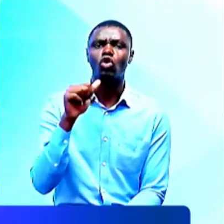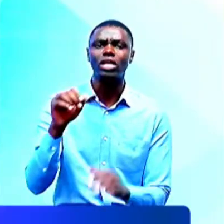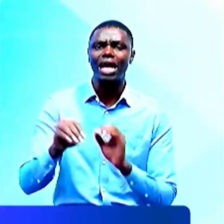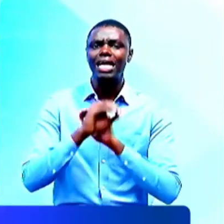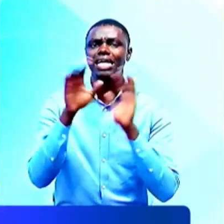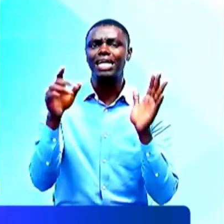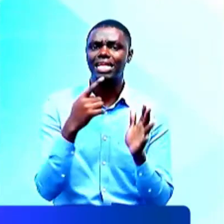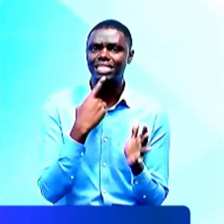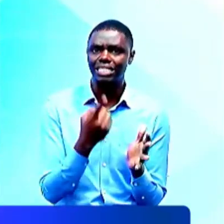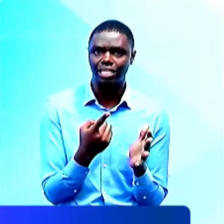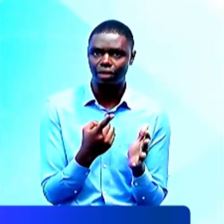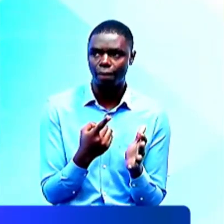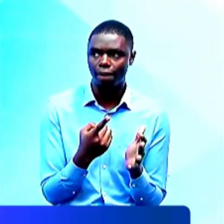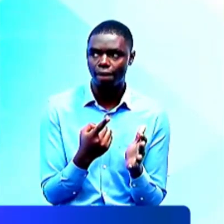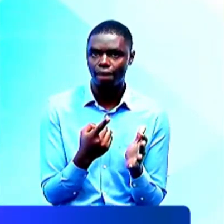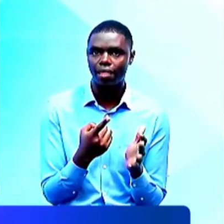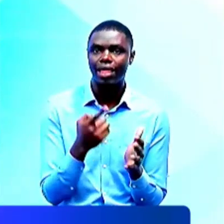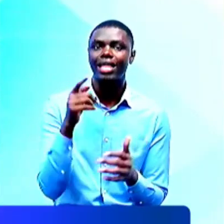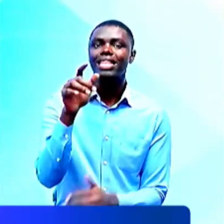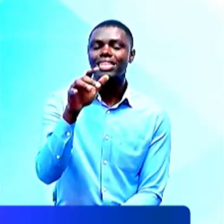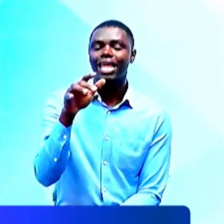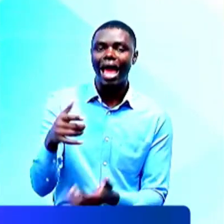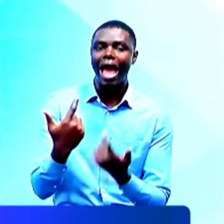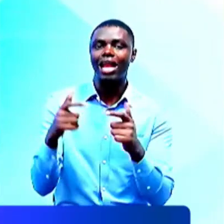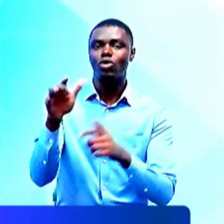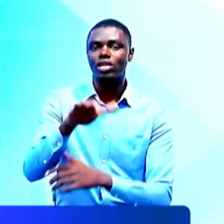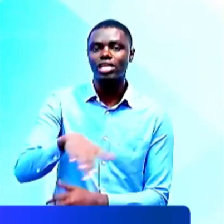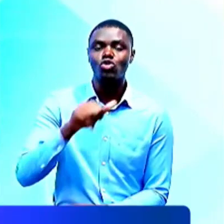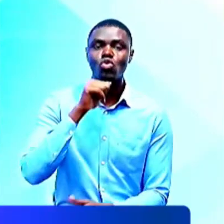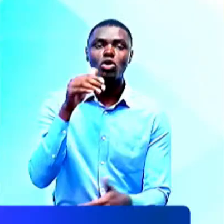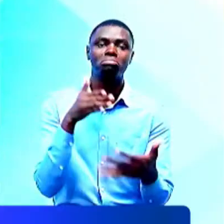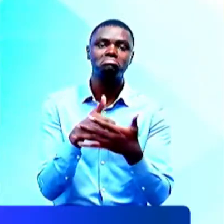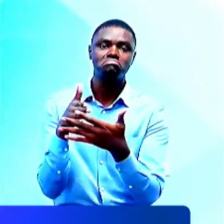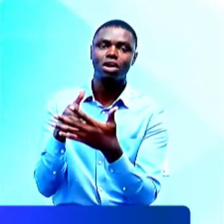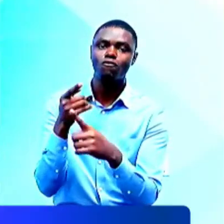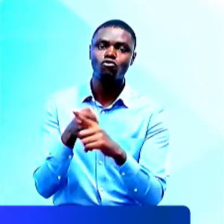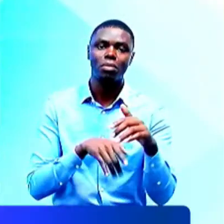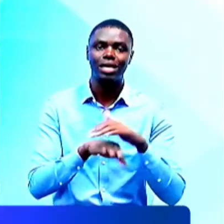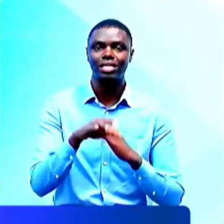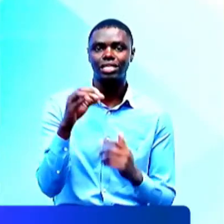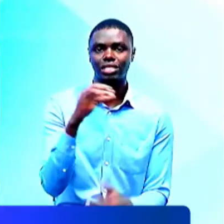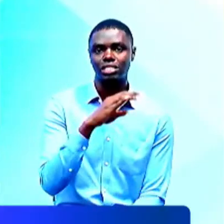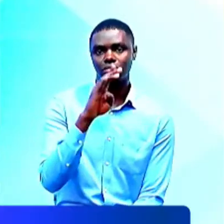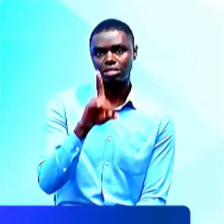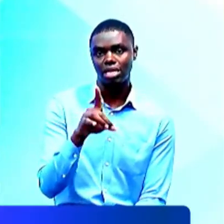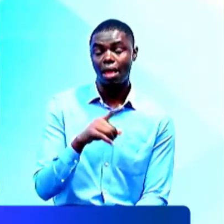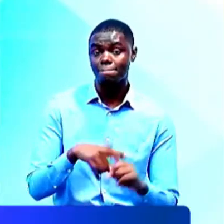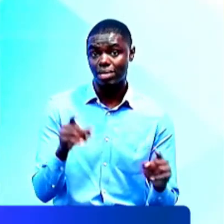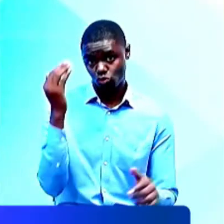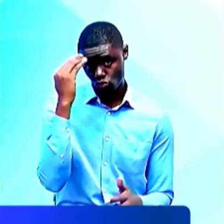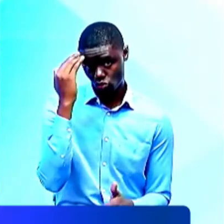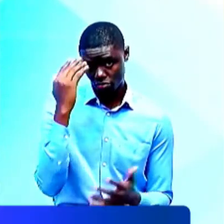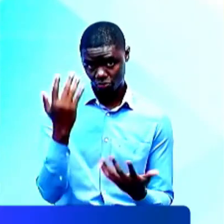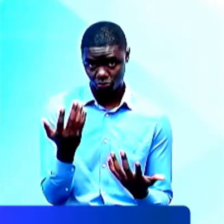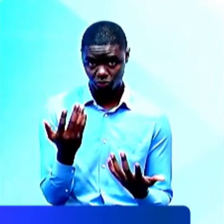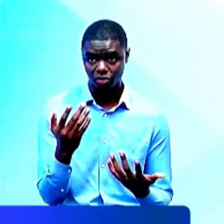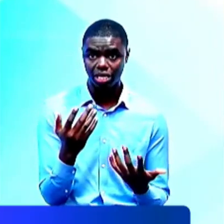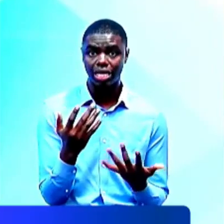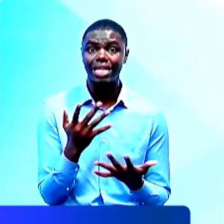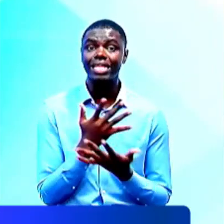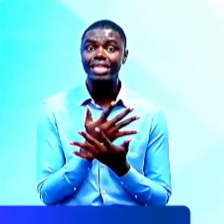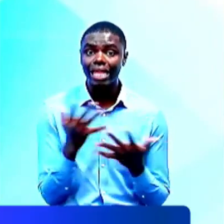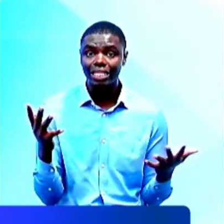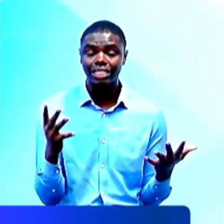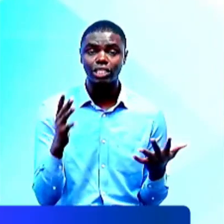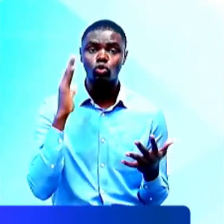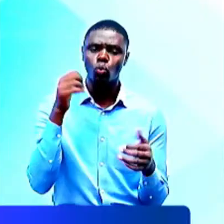stated what other non-designated areas. You are not restricted from entering the CBD, but you know the things that you are